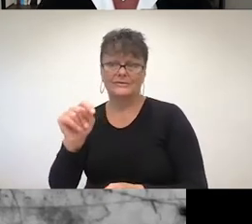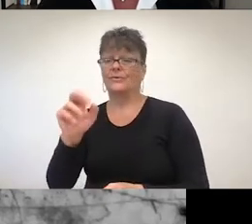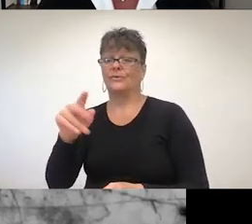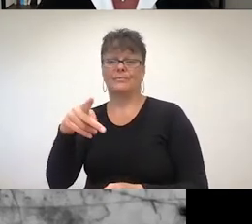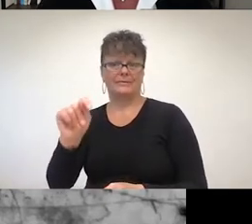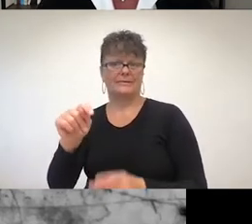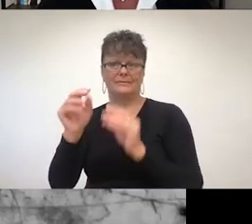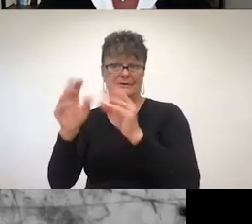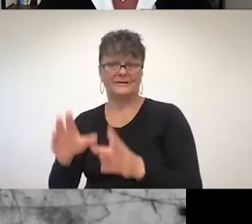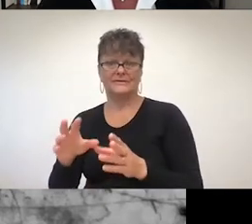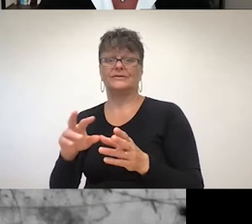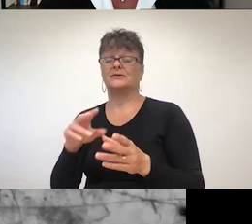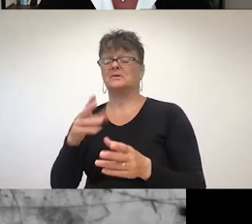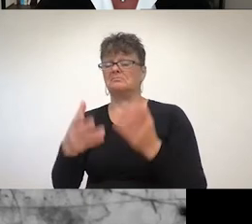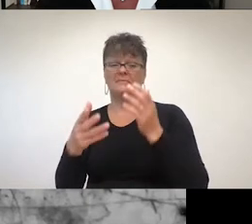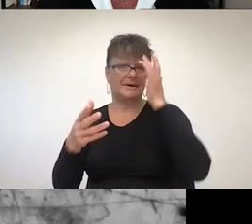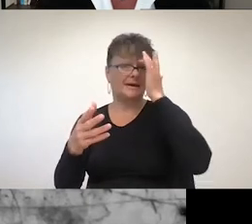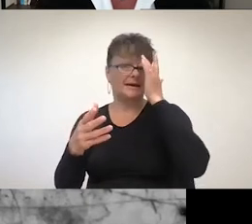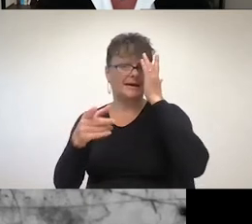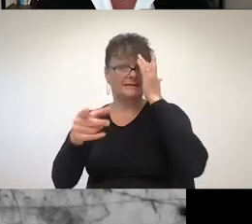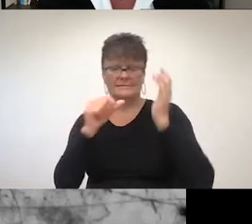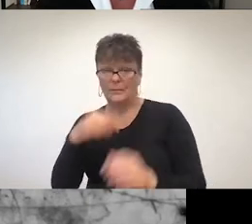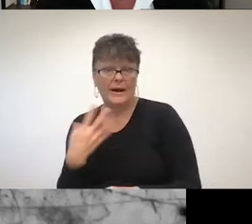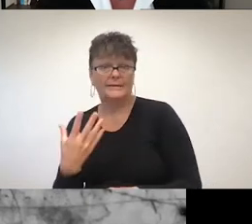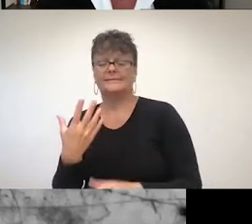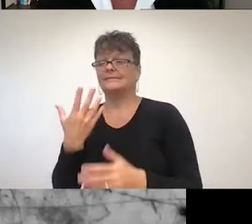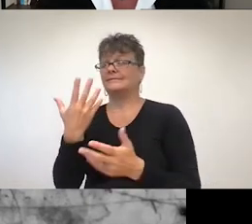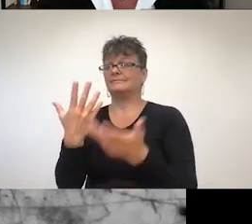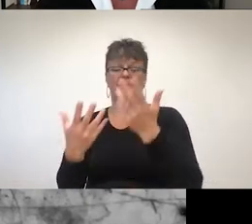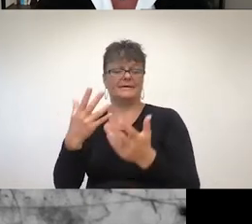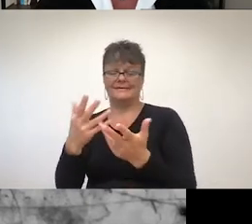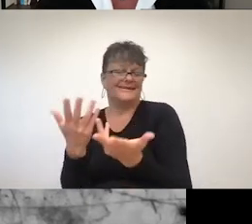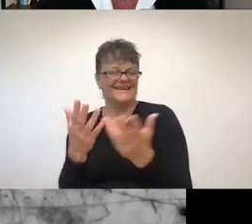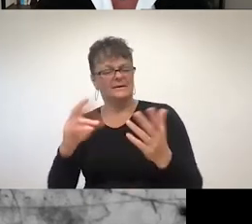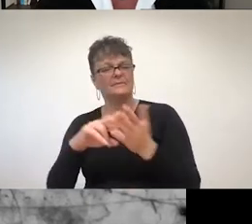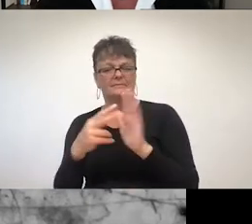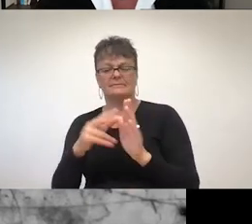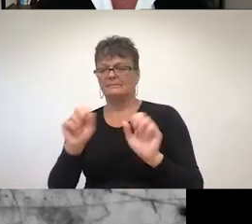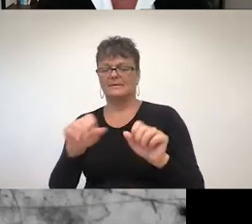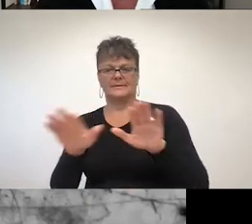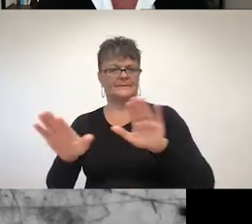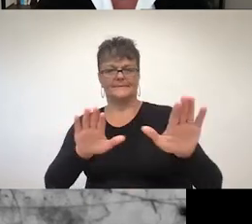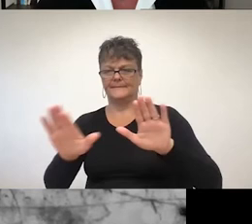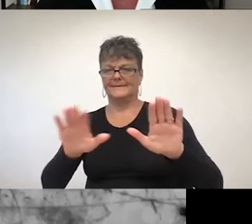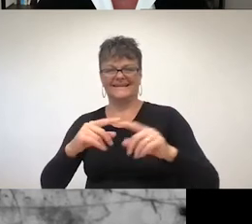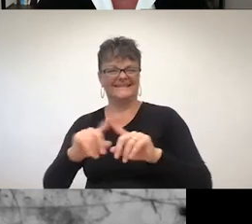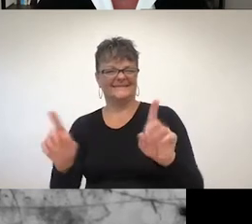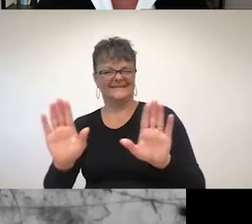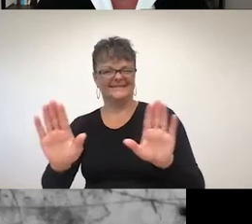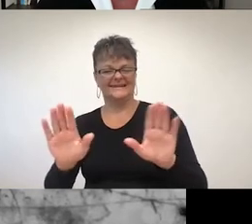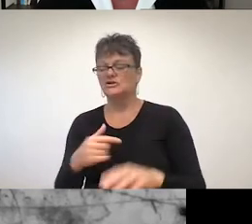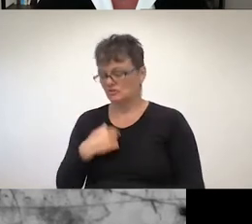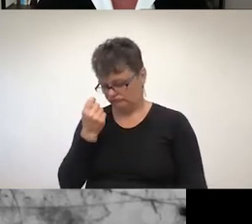The only thing I can say in terms of, no, I don't have a good example, but I do believe this conversation is increasing. Thinking about